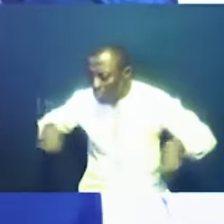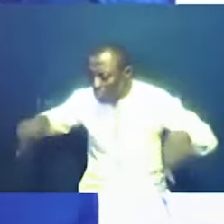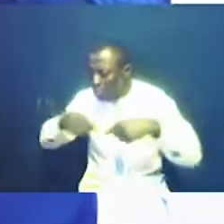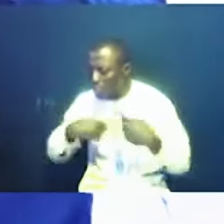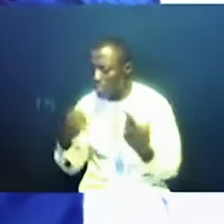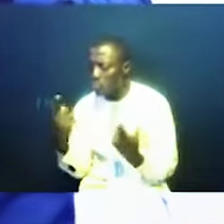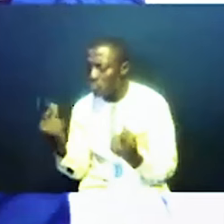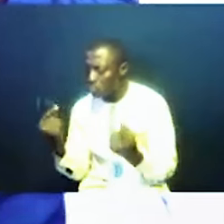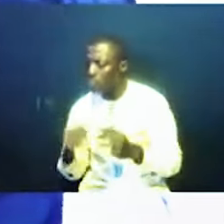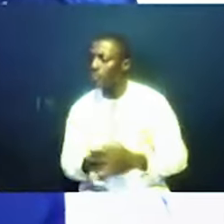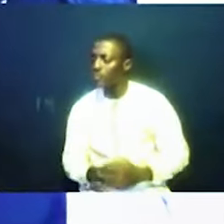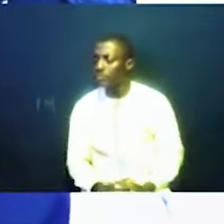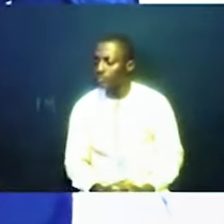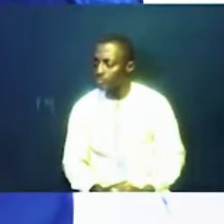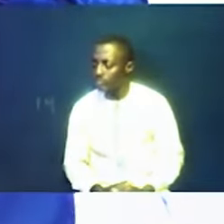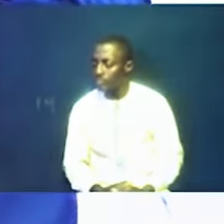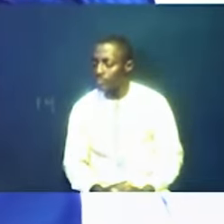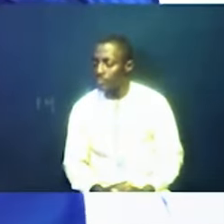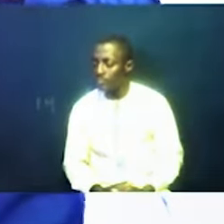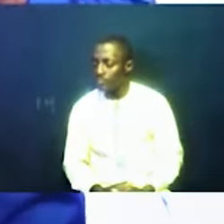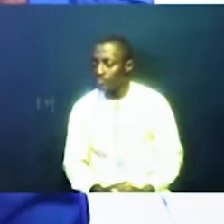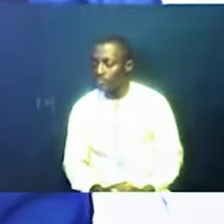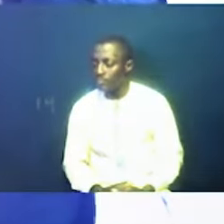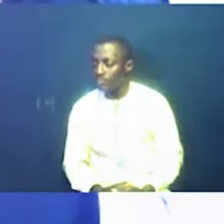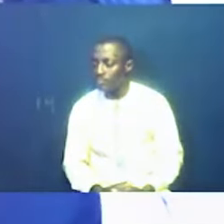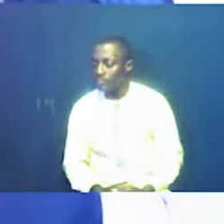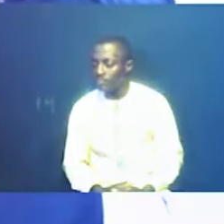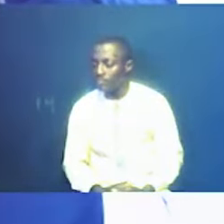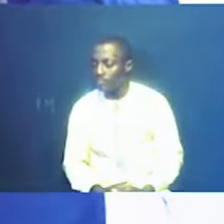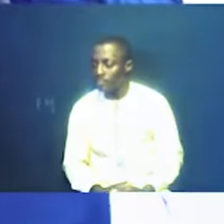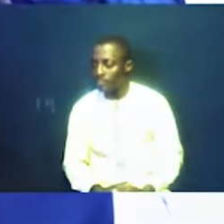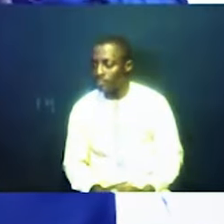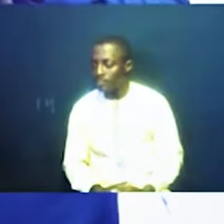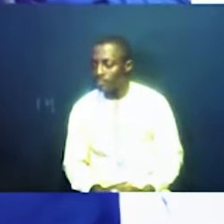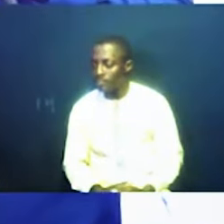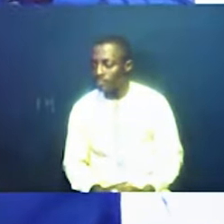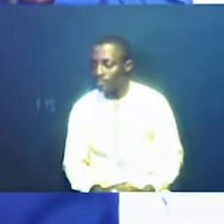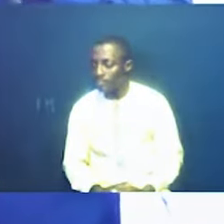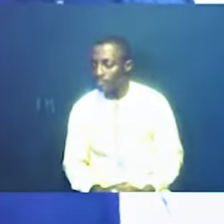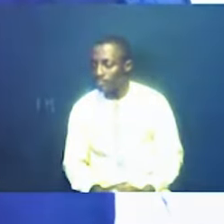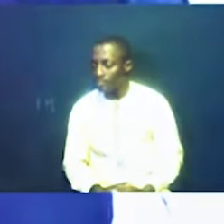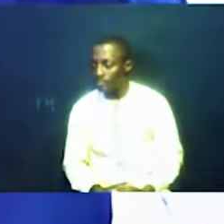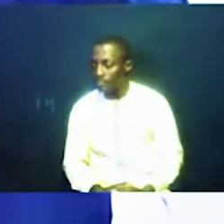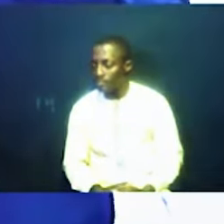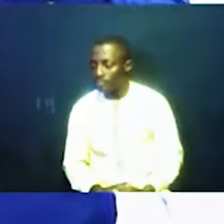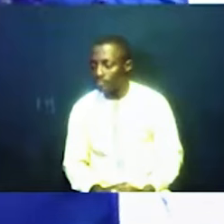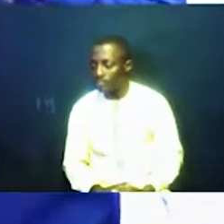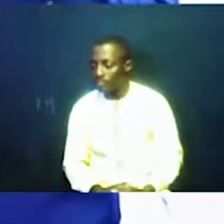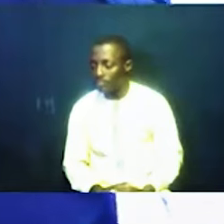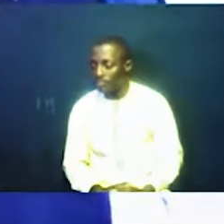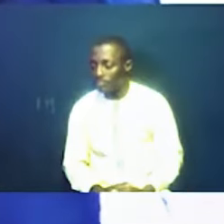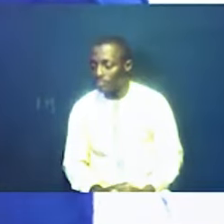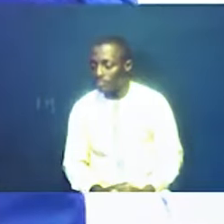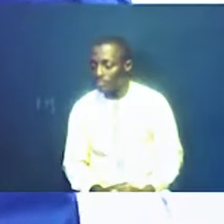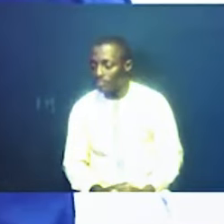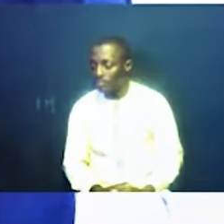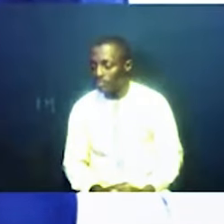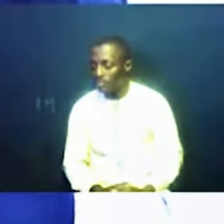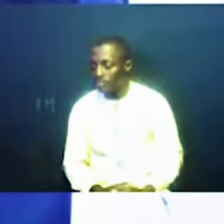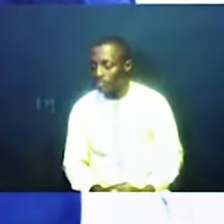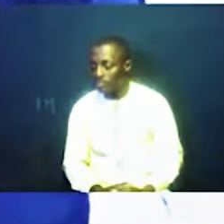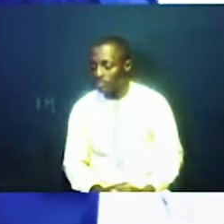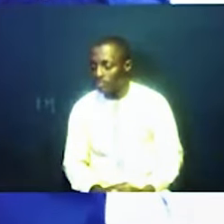ma woko shia bedwa no na woka se dien ana yebeye ifrise onipeyi reye ensenchrene